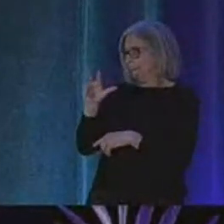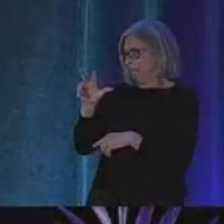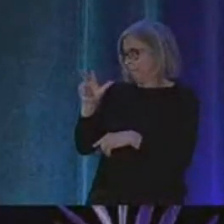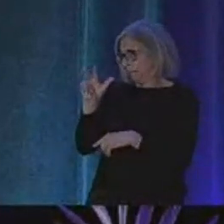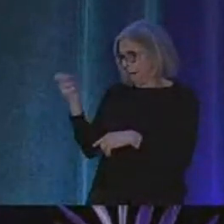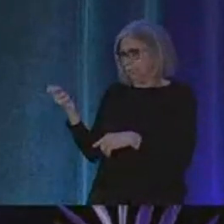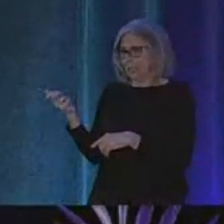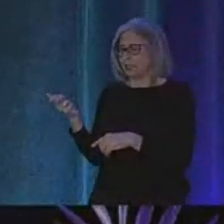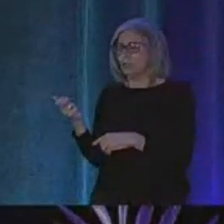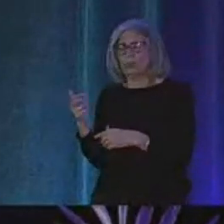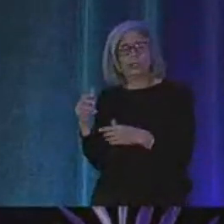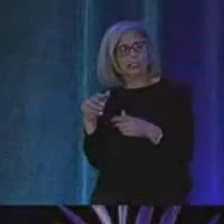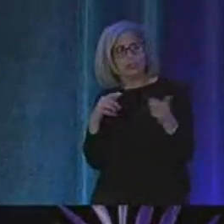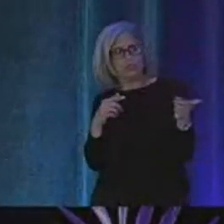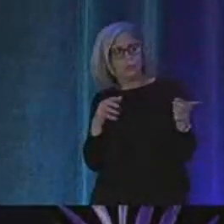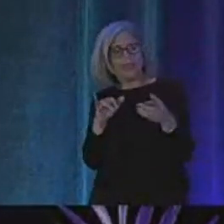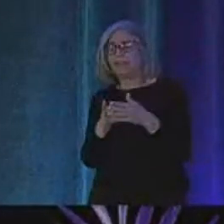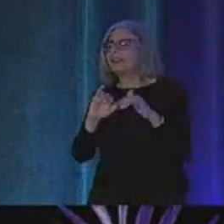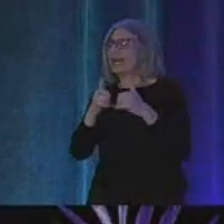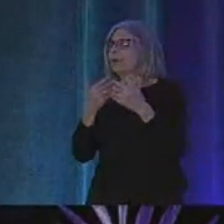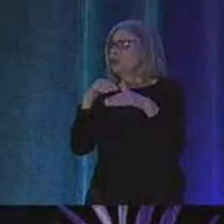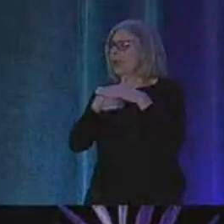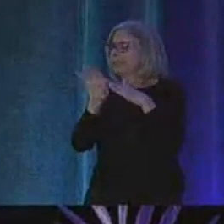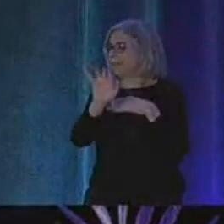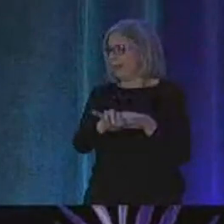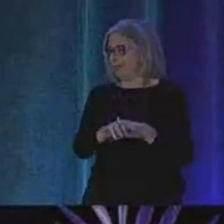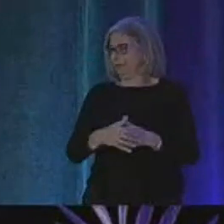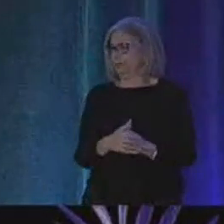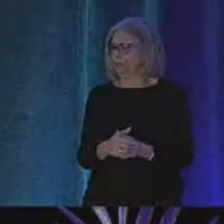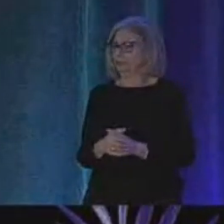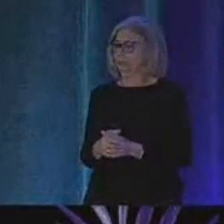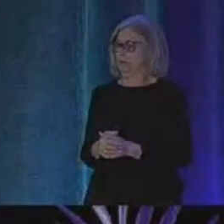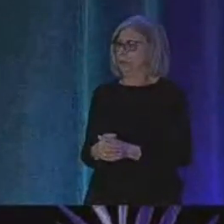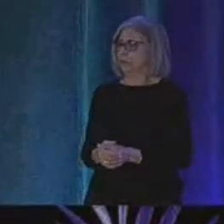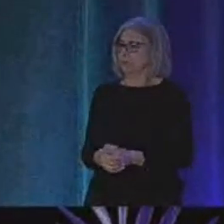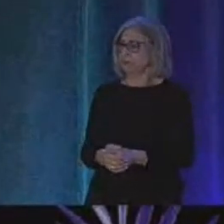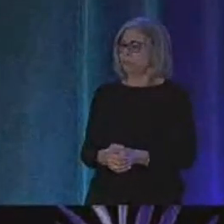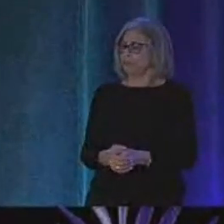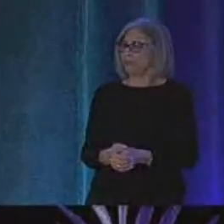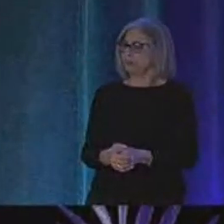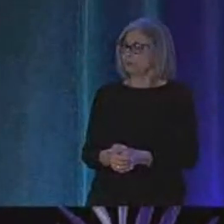which I'll get into in a minute, but this is how you would access that.